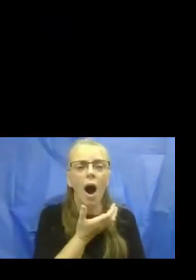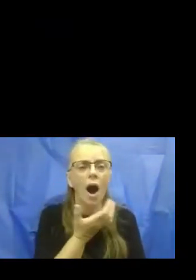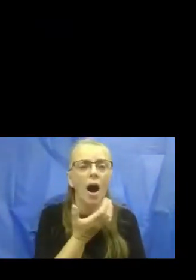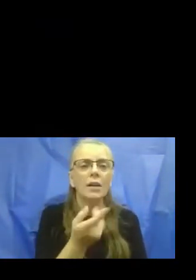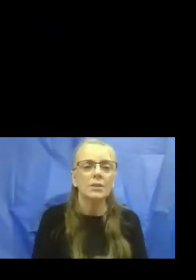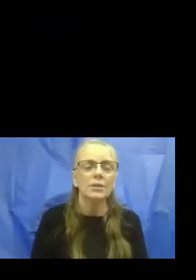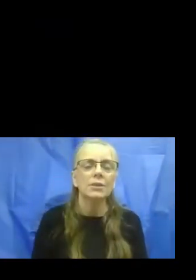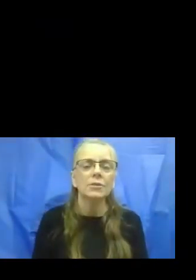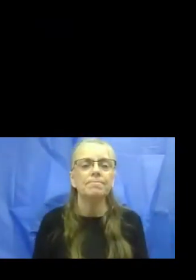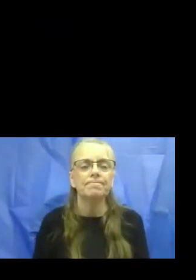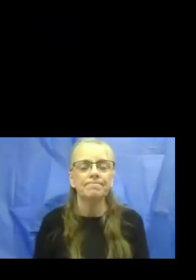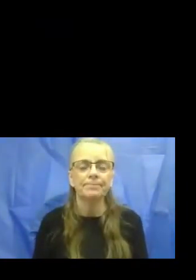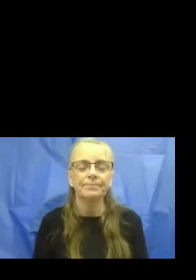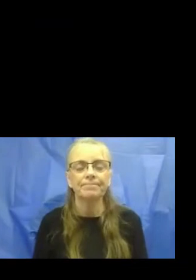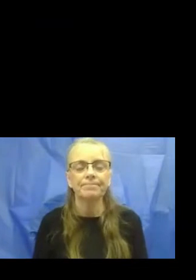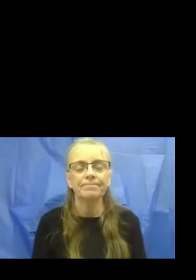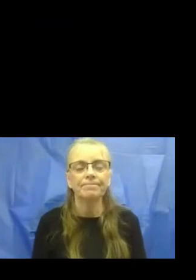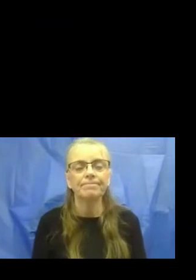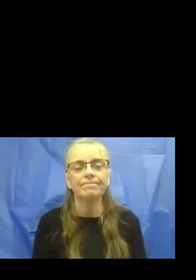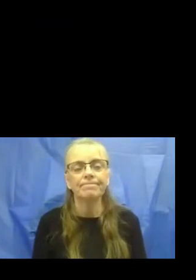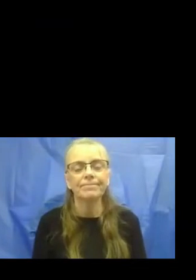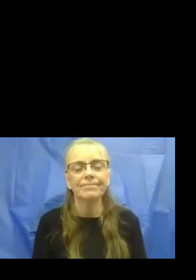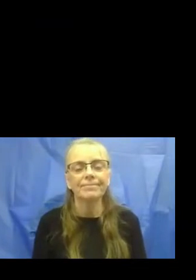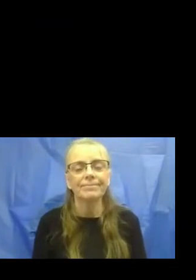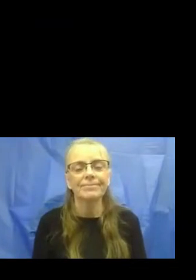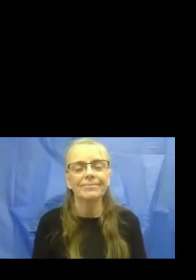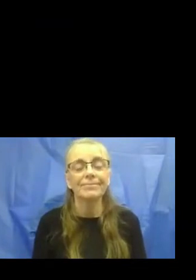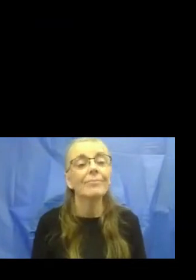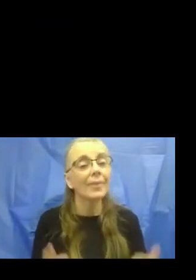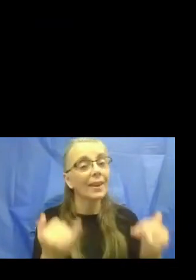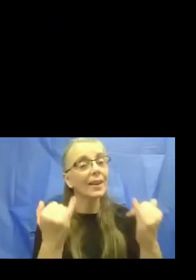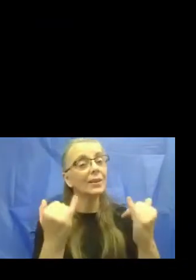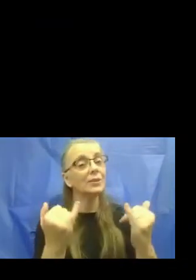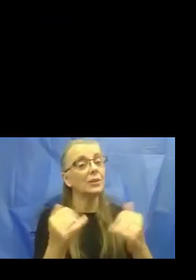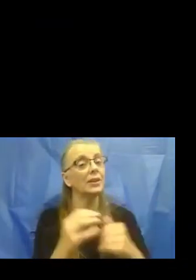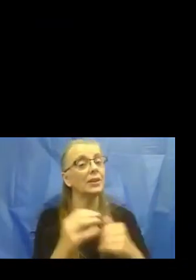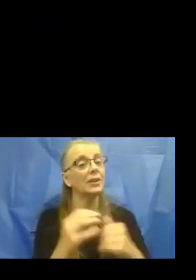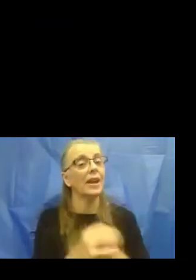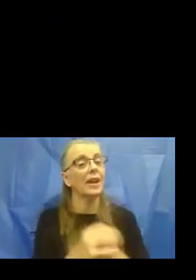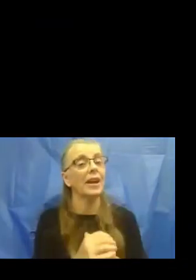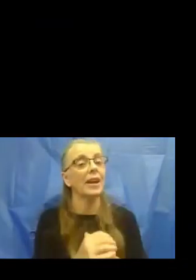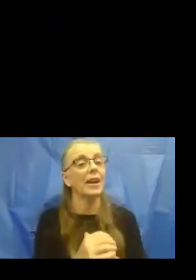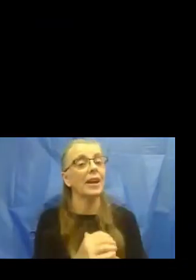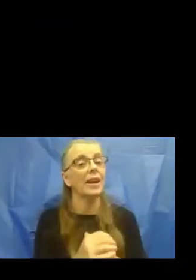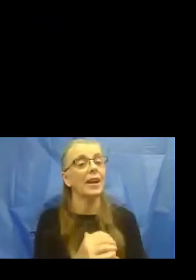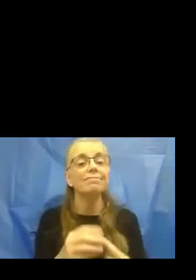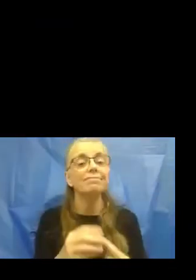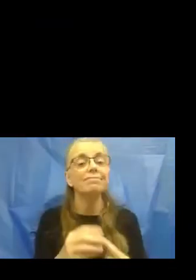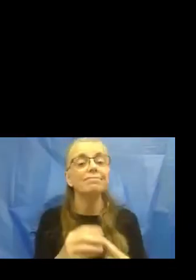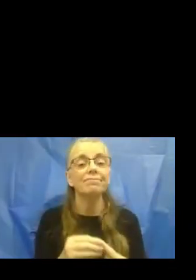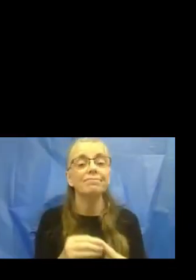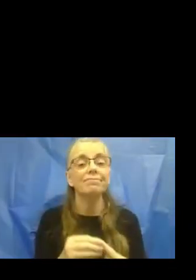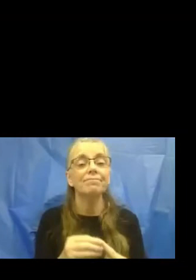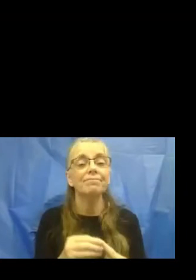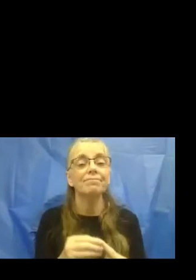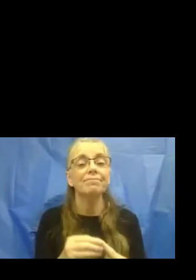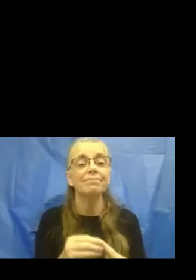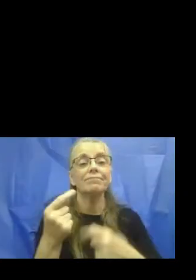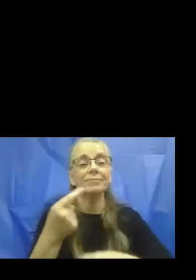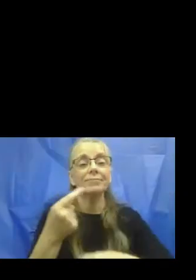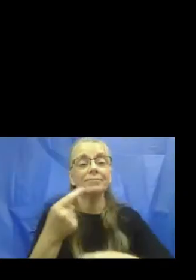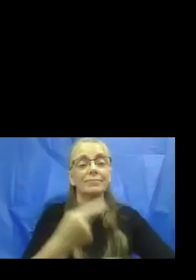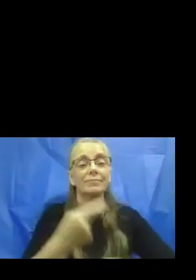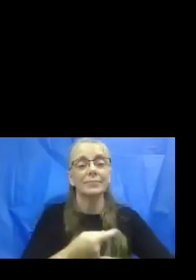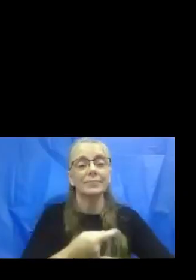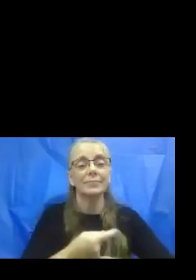So today is a very special day. I am so honored and excited to be able to celebrate each one of